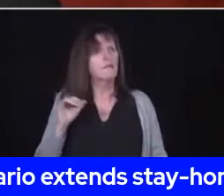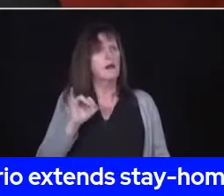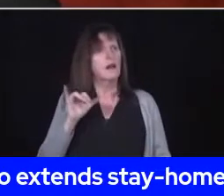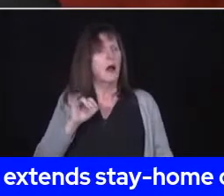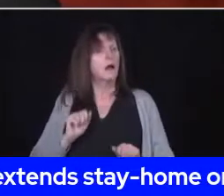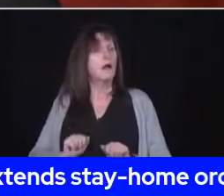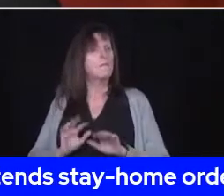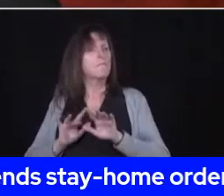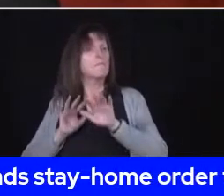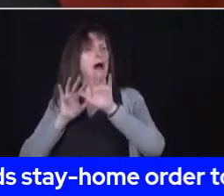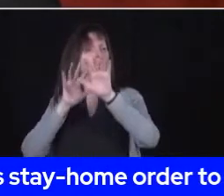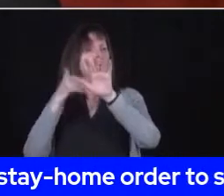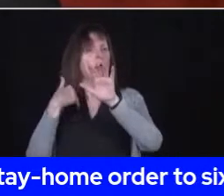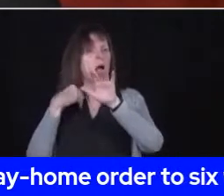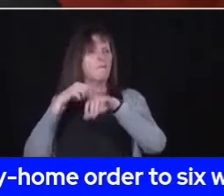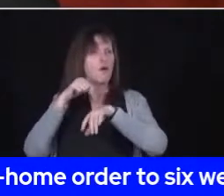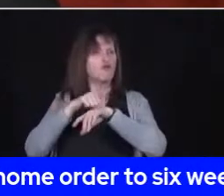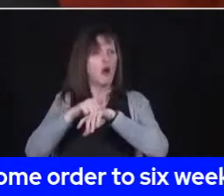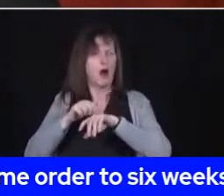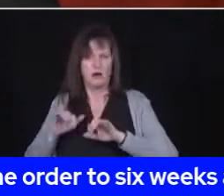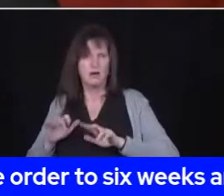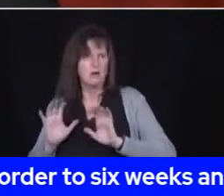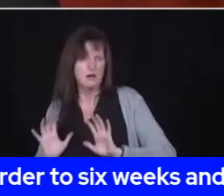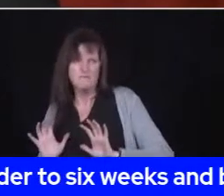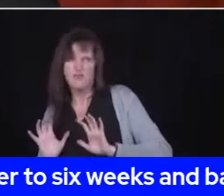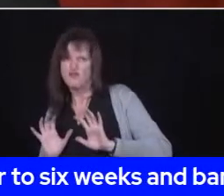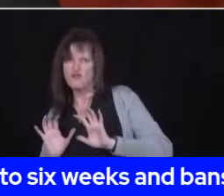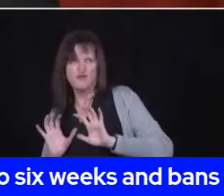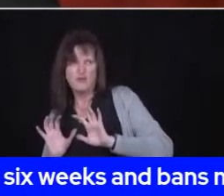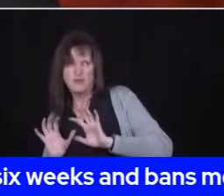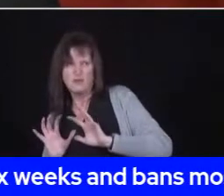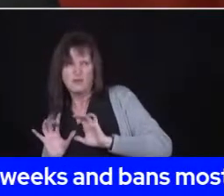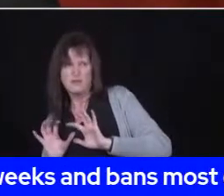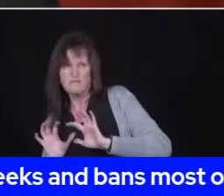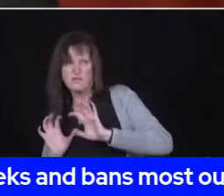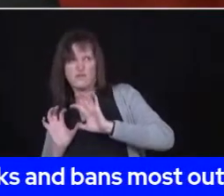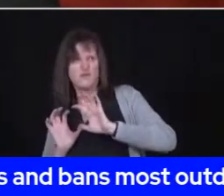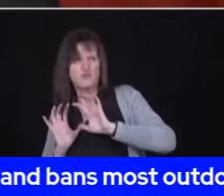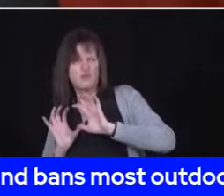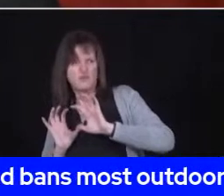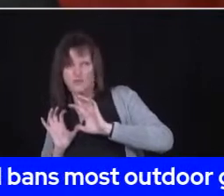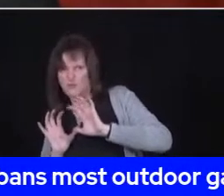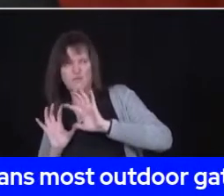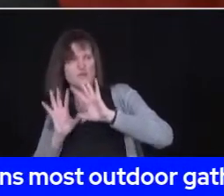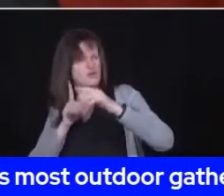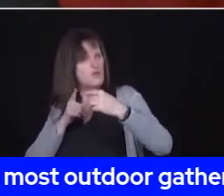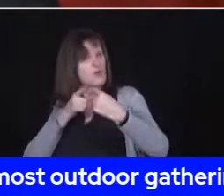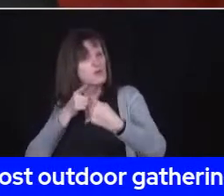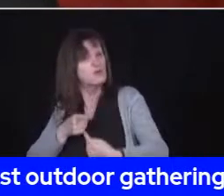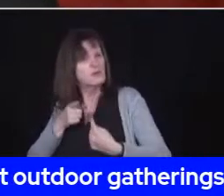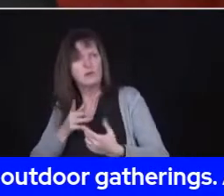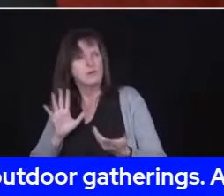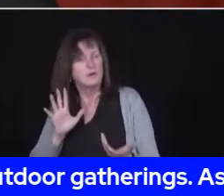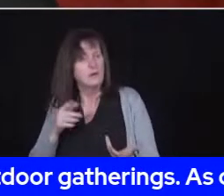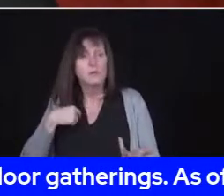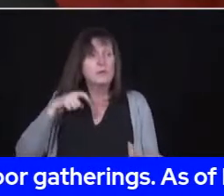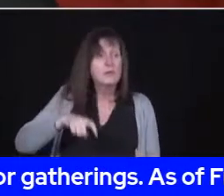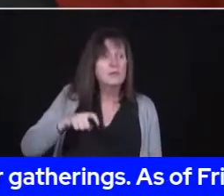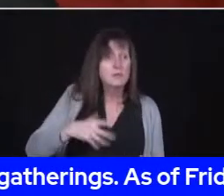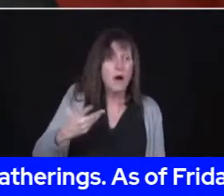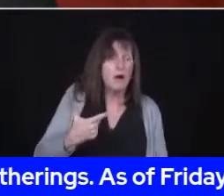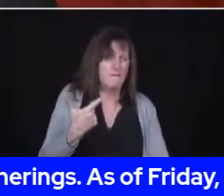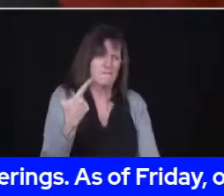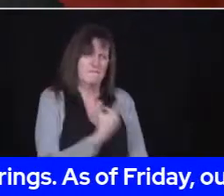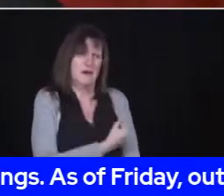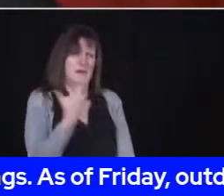And you know, until we have more vaccines, we need stricter measures. I'm gonna pass it over